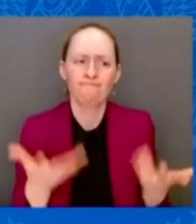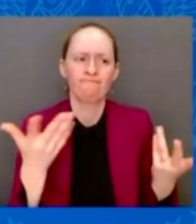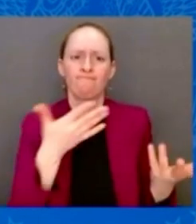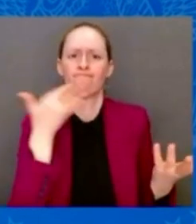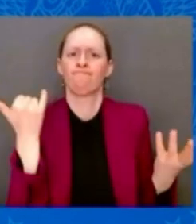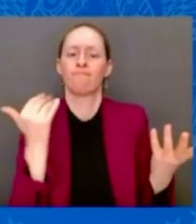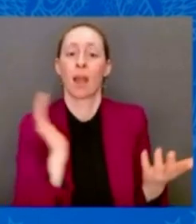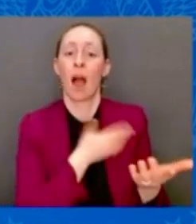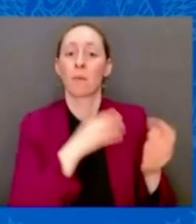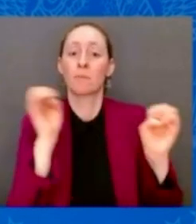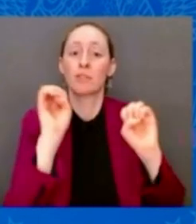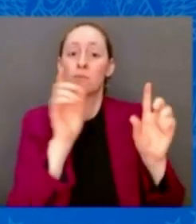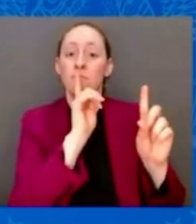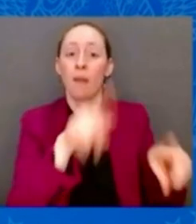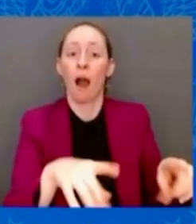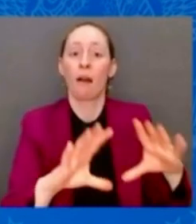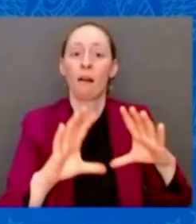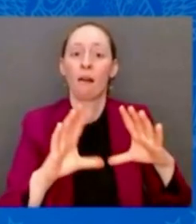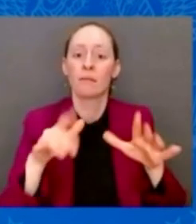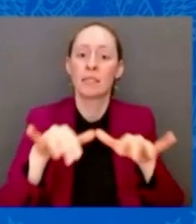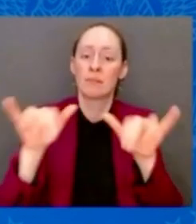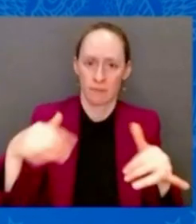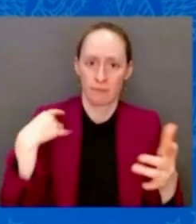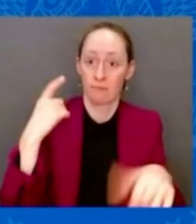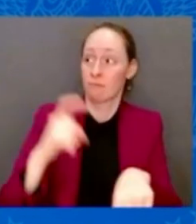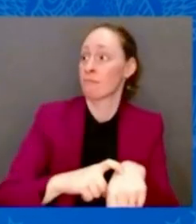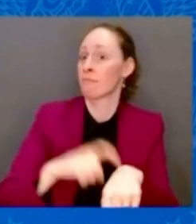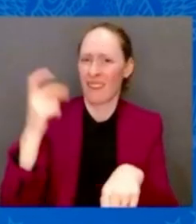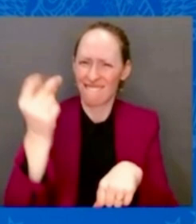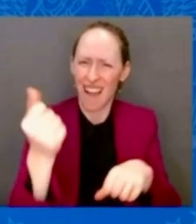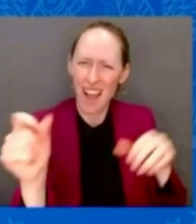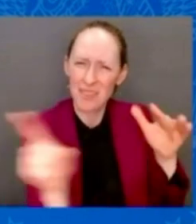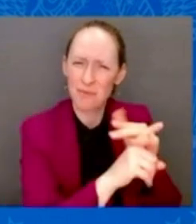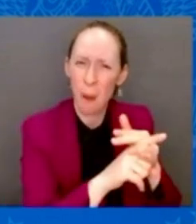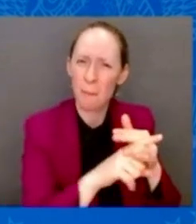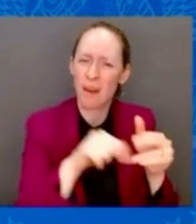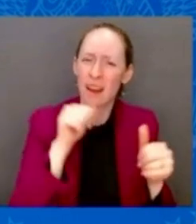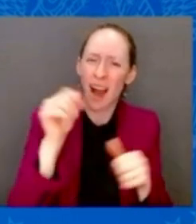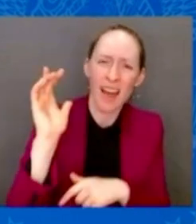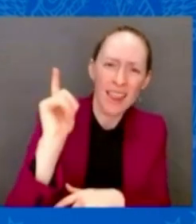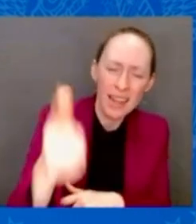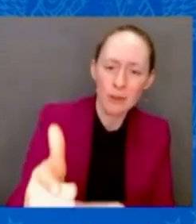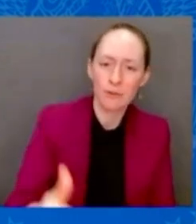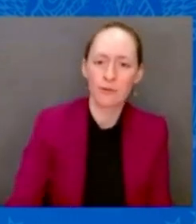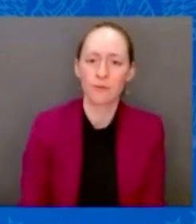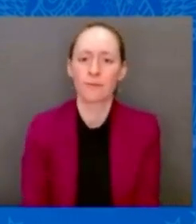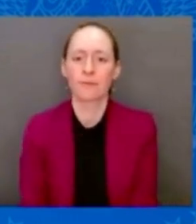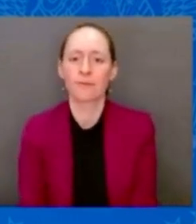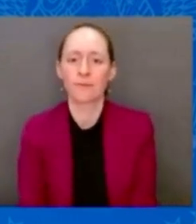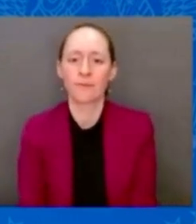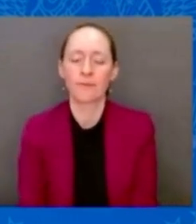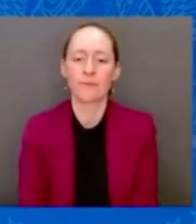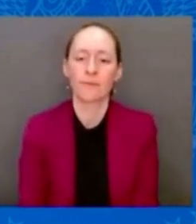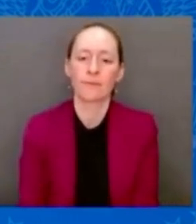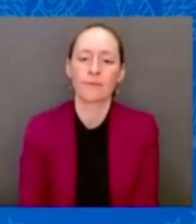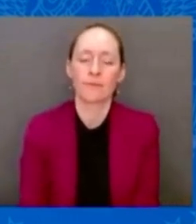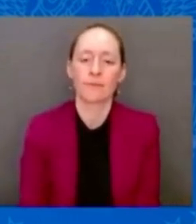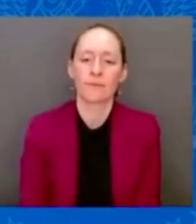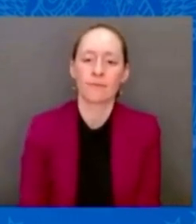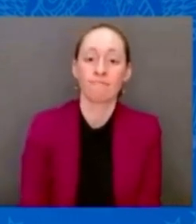last administration I was in Barack's administration, I was in South Central Pennsylvania,